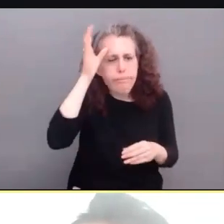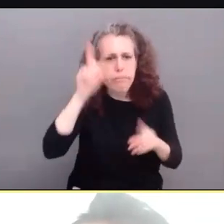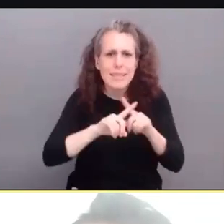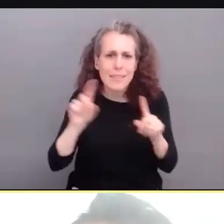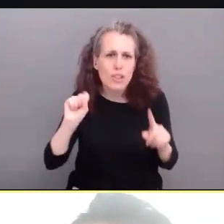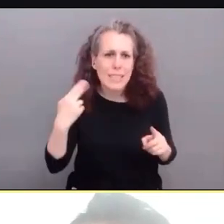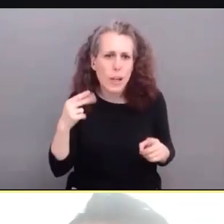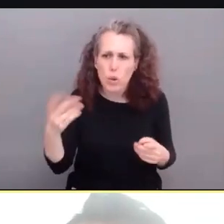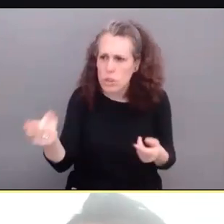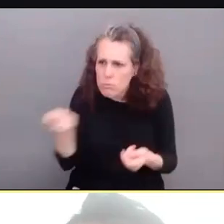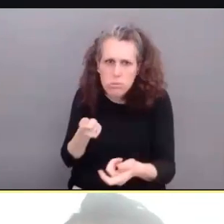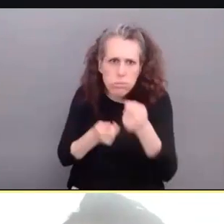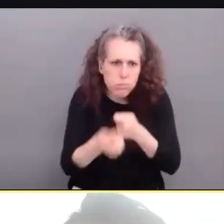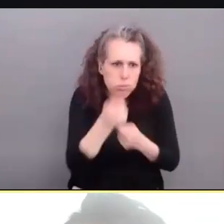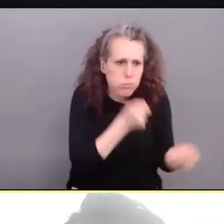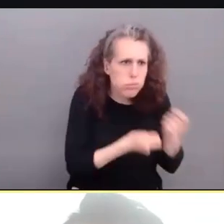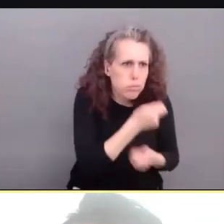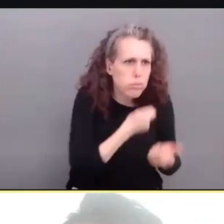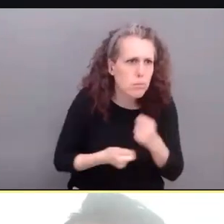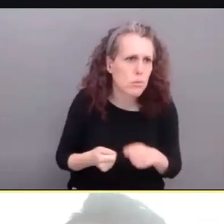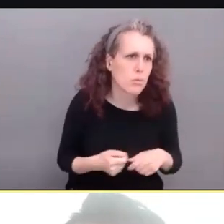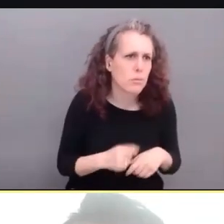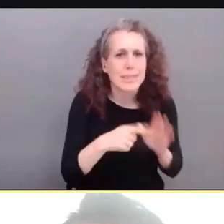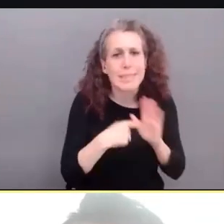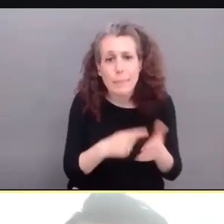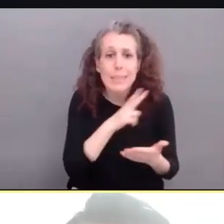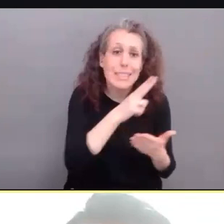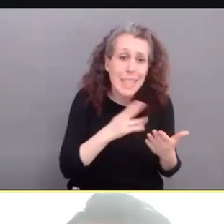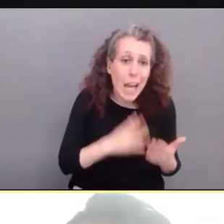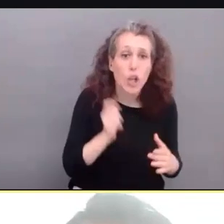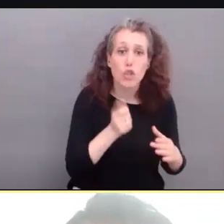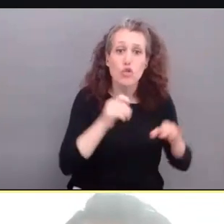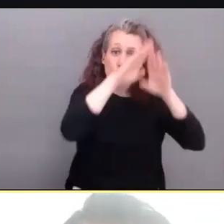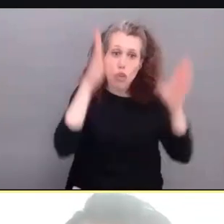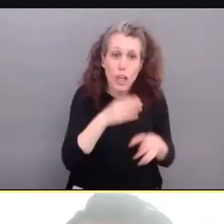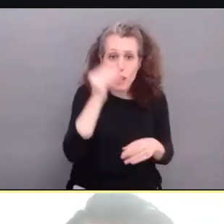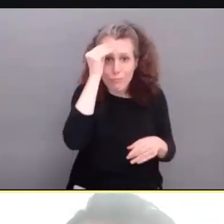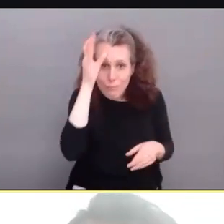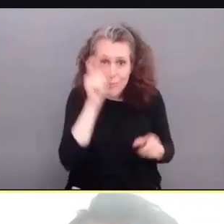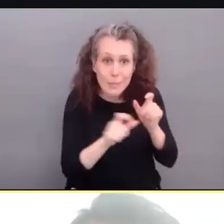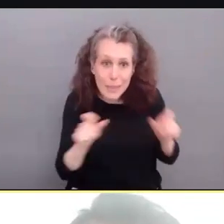stakeholders, architects, for example, designers, construction professionals, etc.